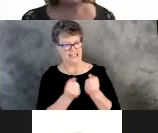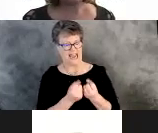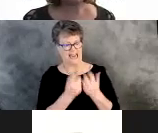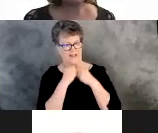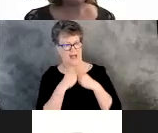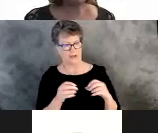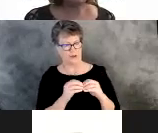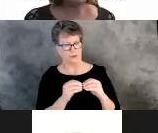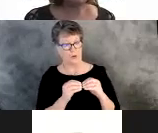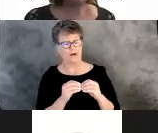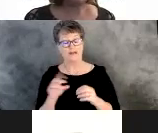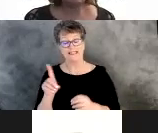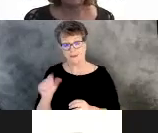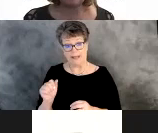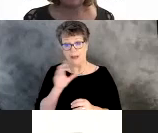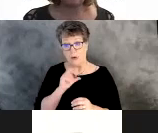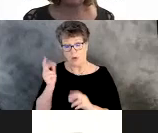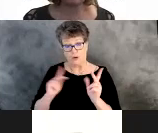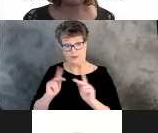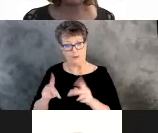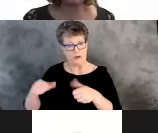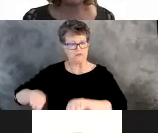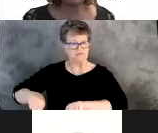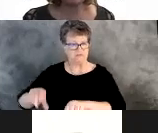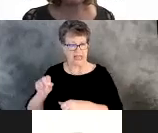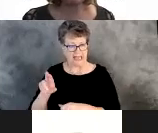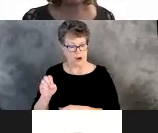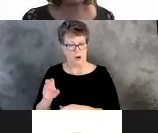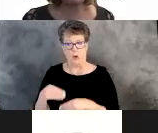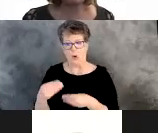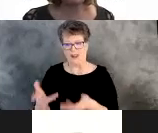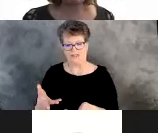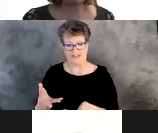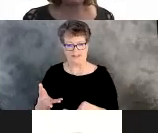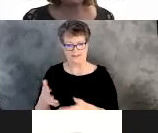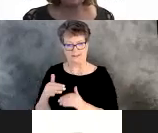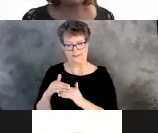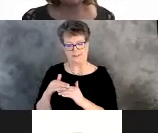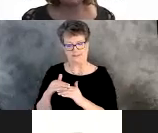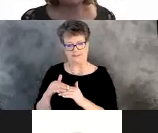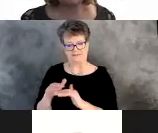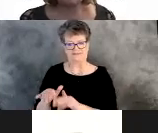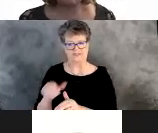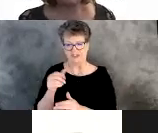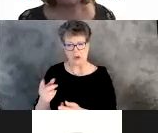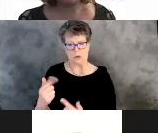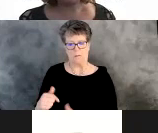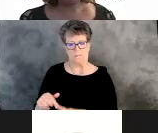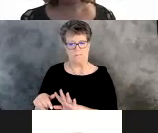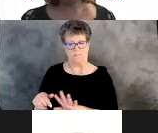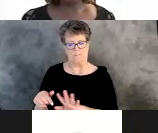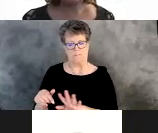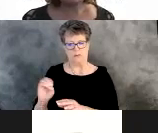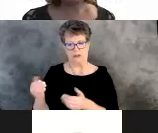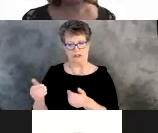were actually denied care or given or told not to come into the emergency room